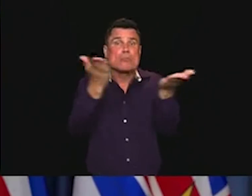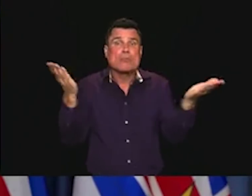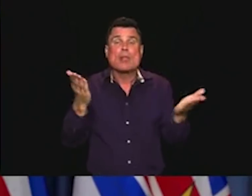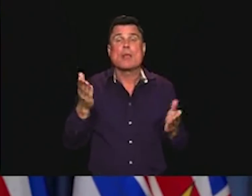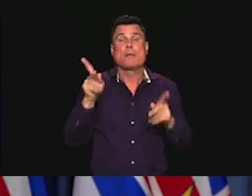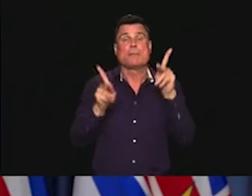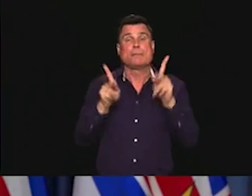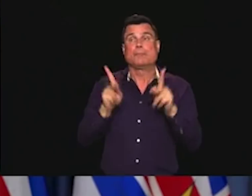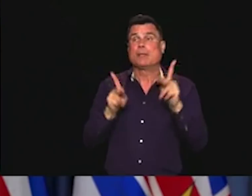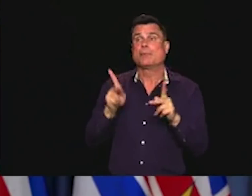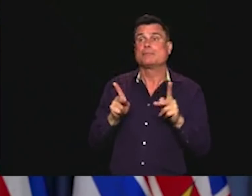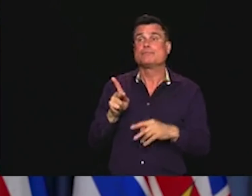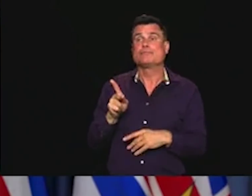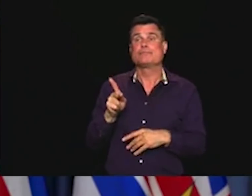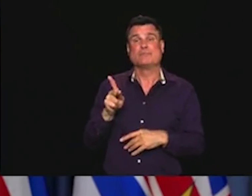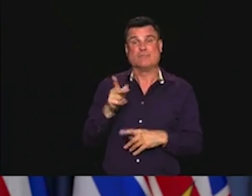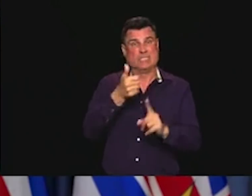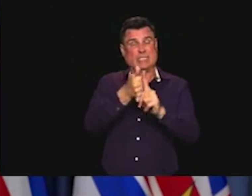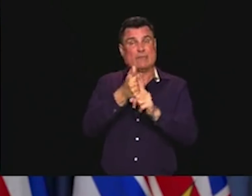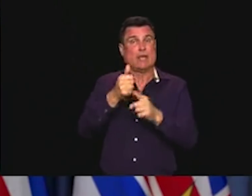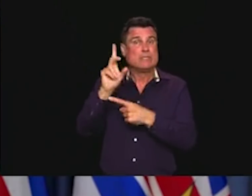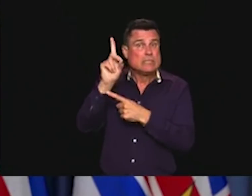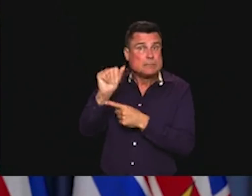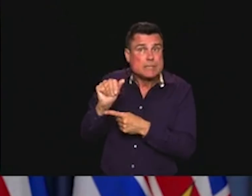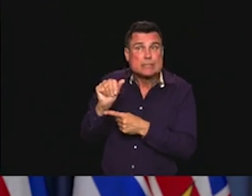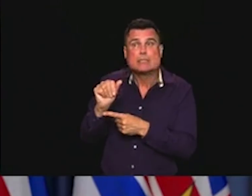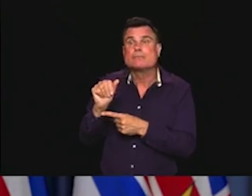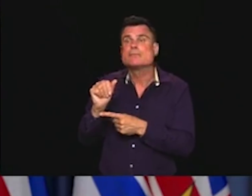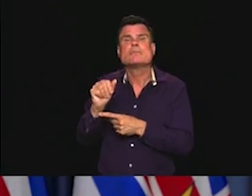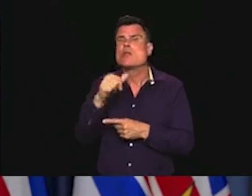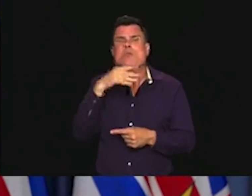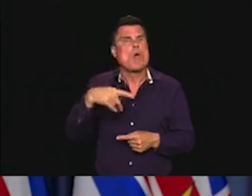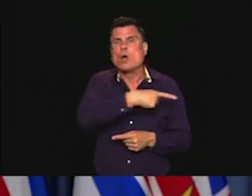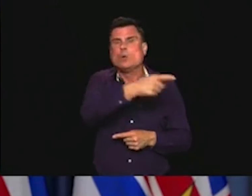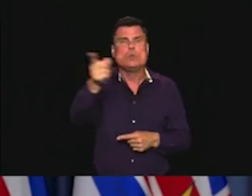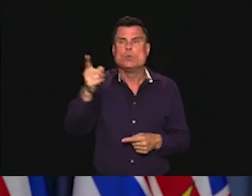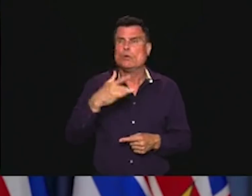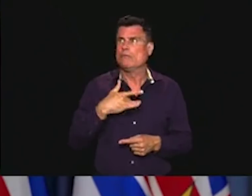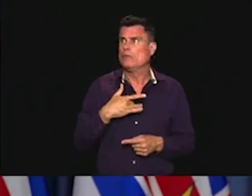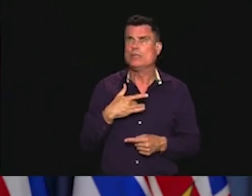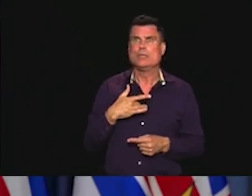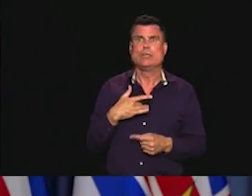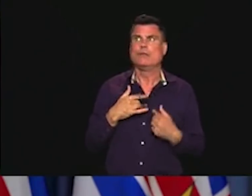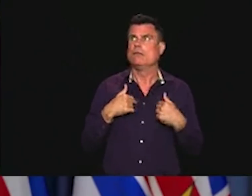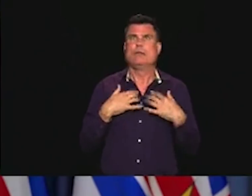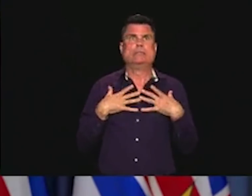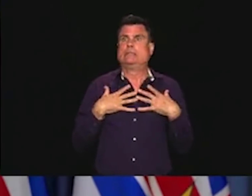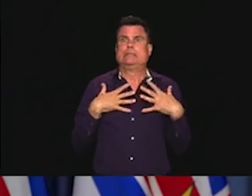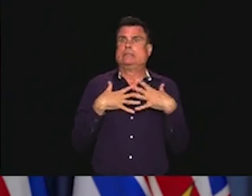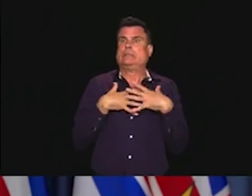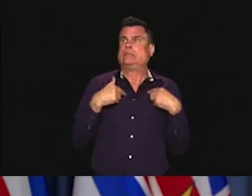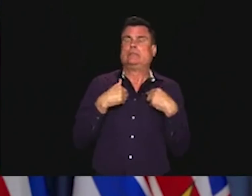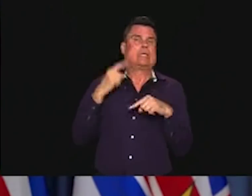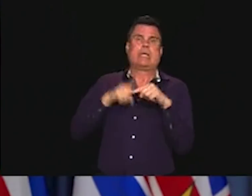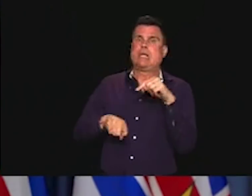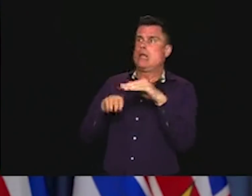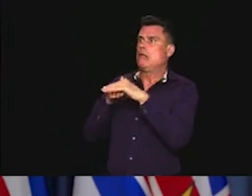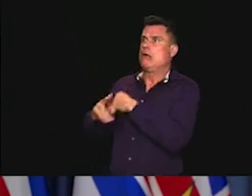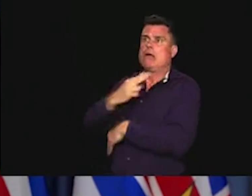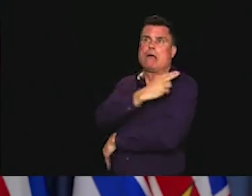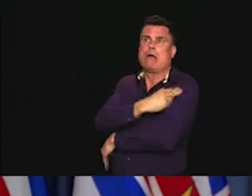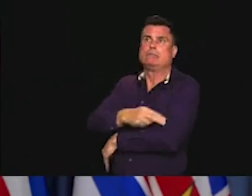even though we continued to provide healthcare services to under 3,000 at one point in April, was to a degree fear and a sense that